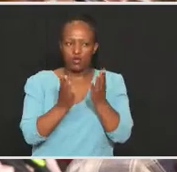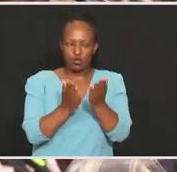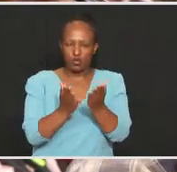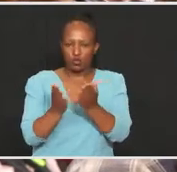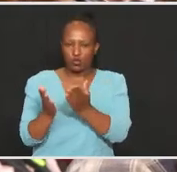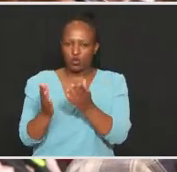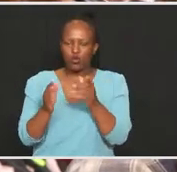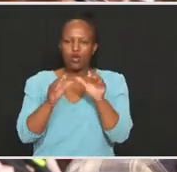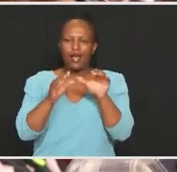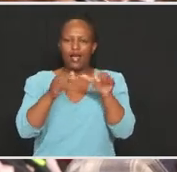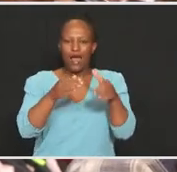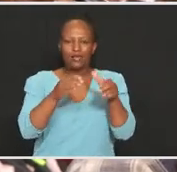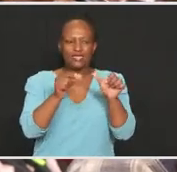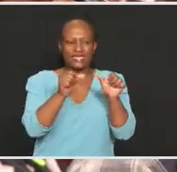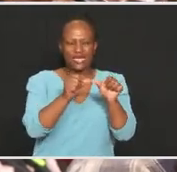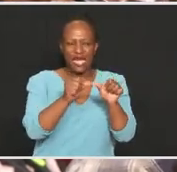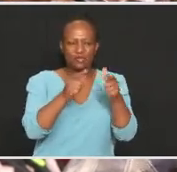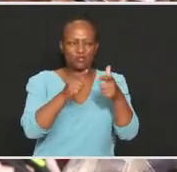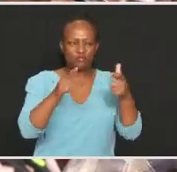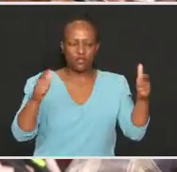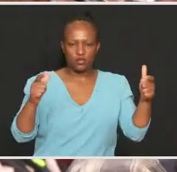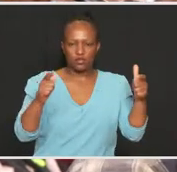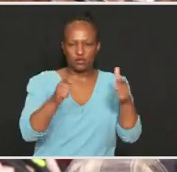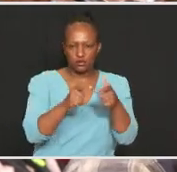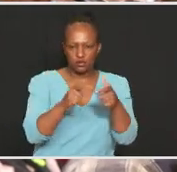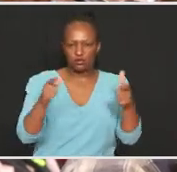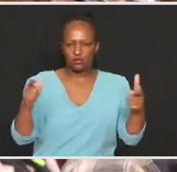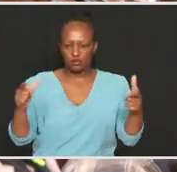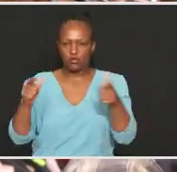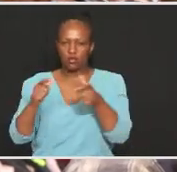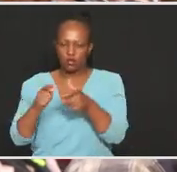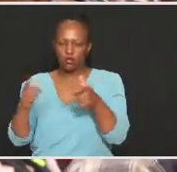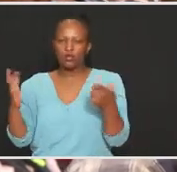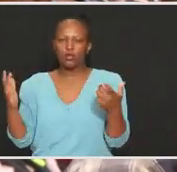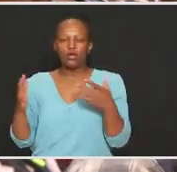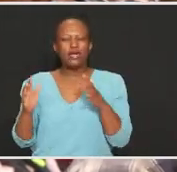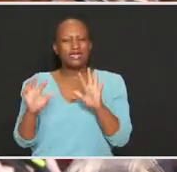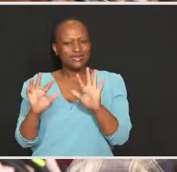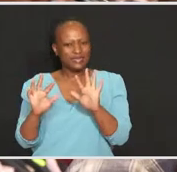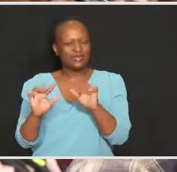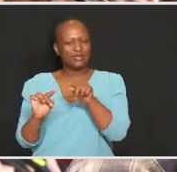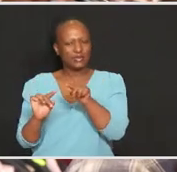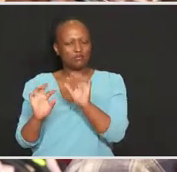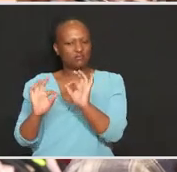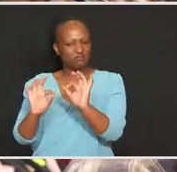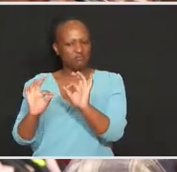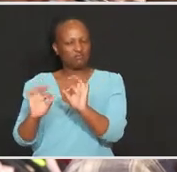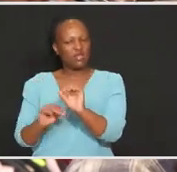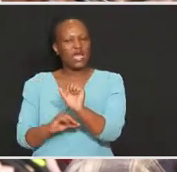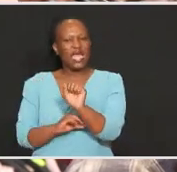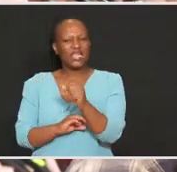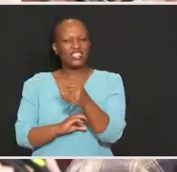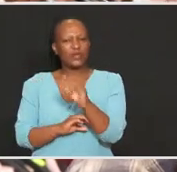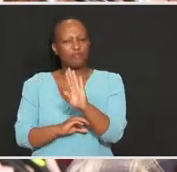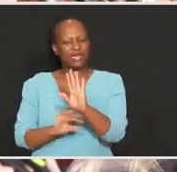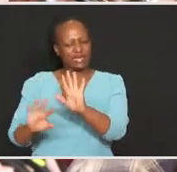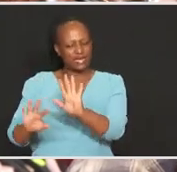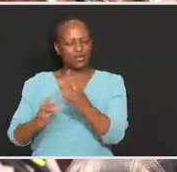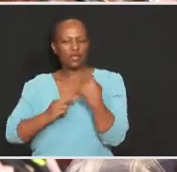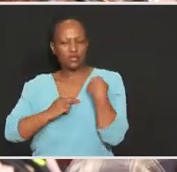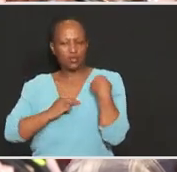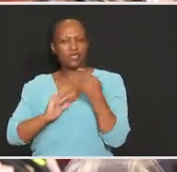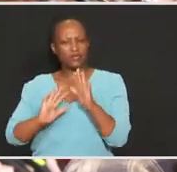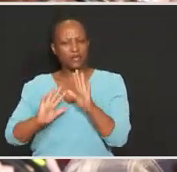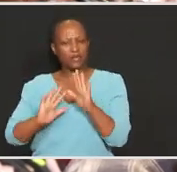sizes differ and it's the best opportunity to leave that in the hand of the sgb to determine the